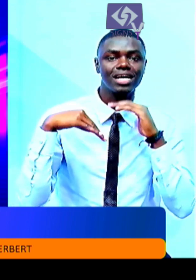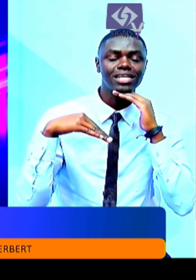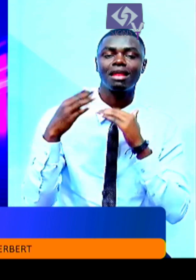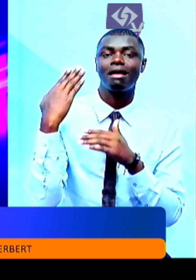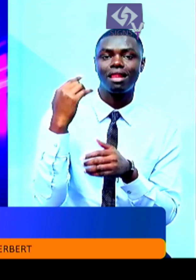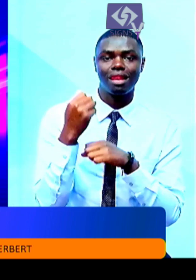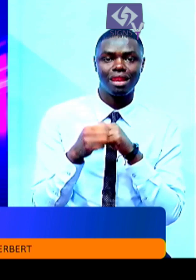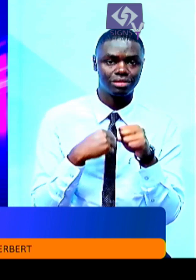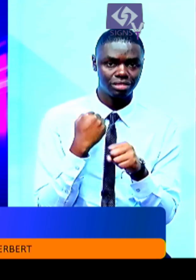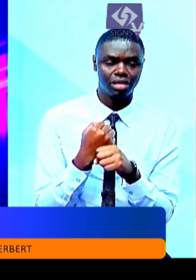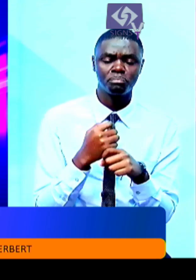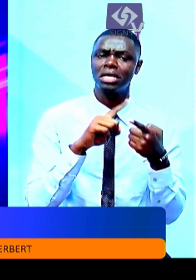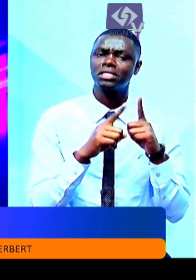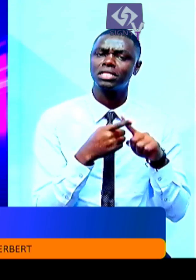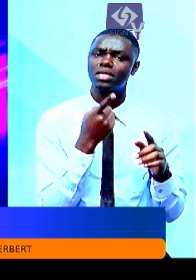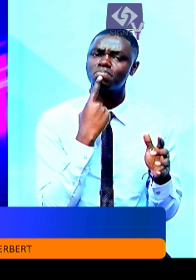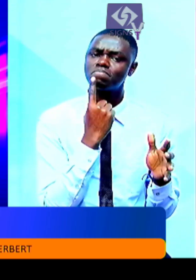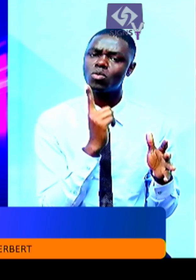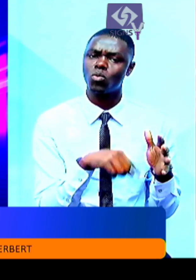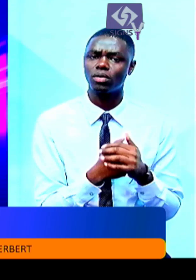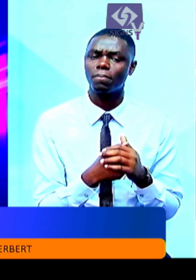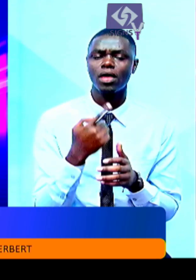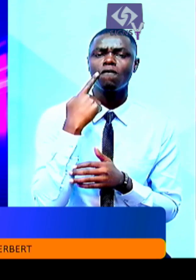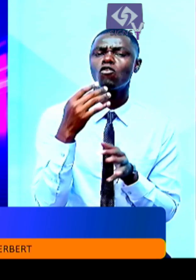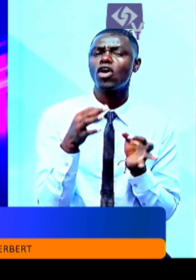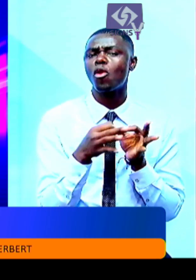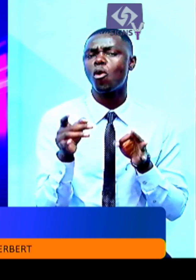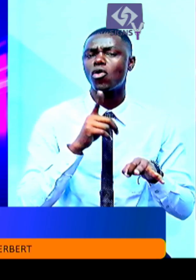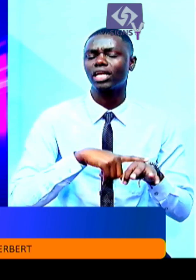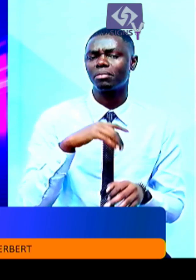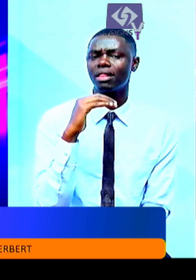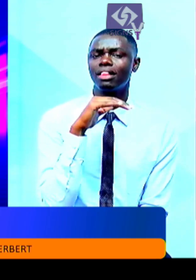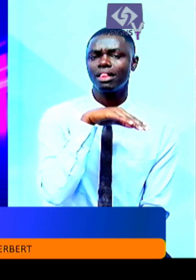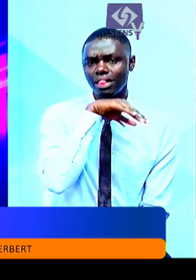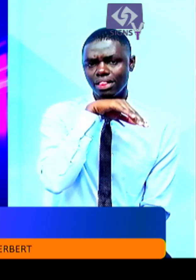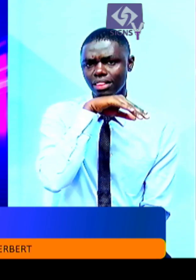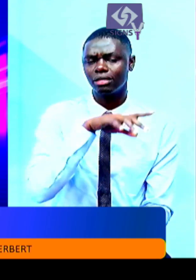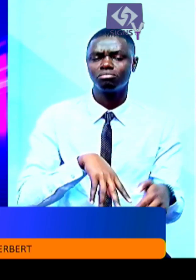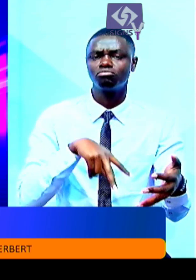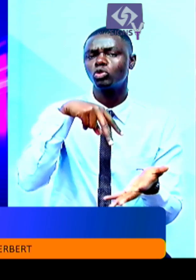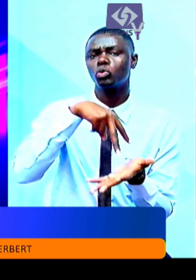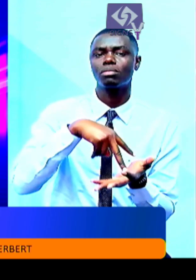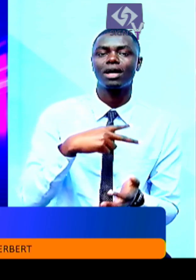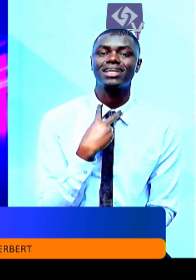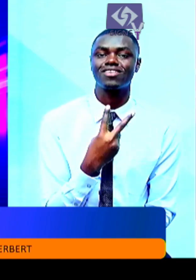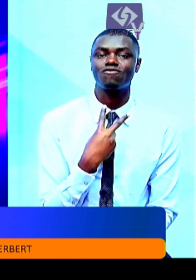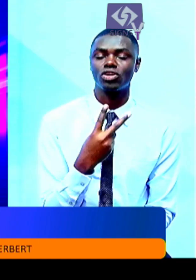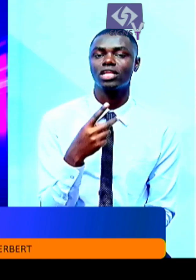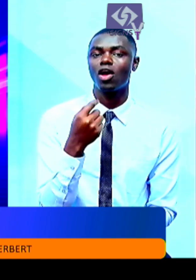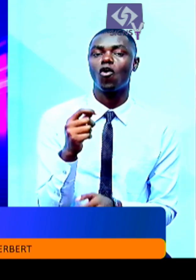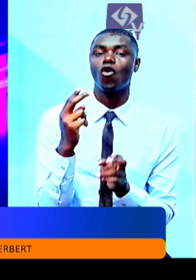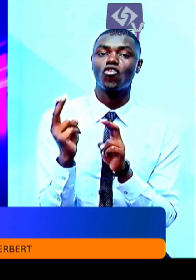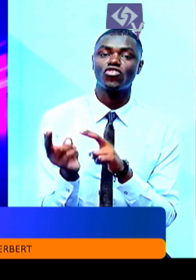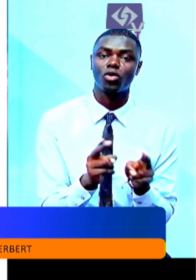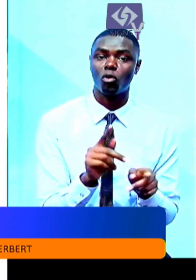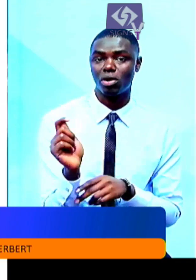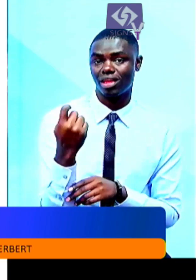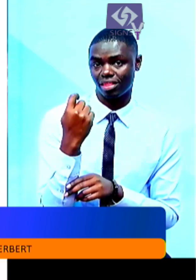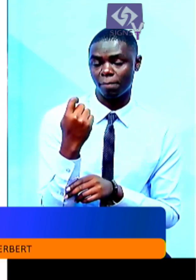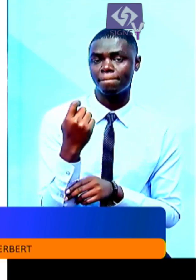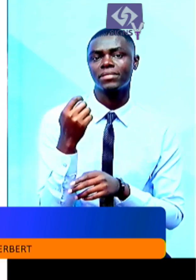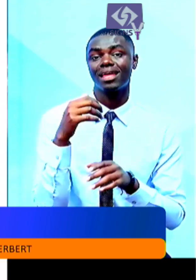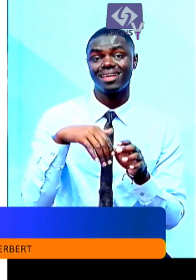year. And the Standard are saying for a long time, Raila Odinga stood out as the voice of the common Kenyan